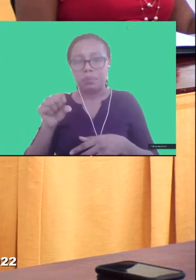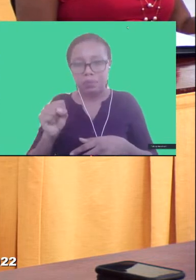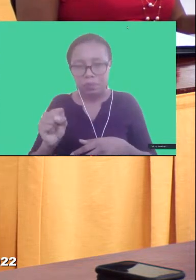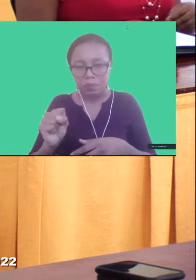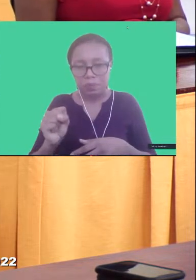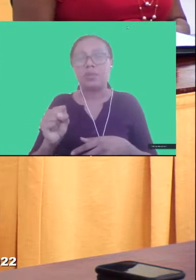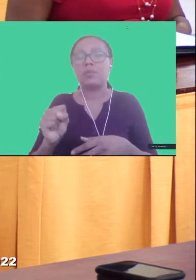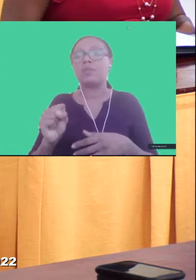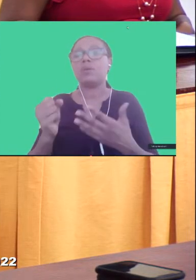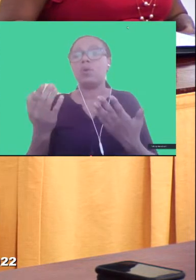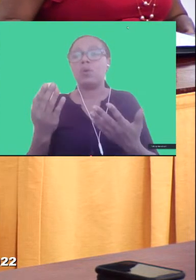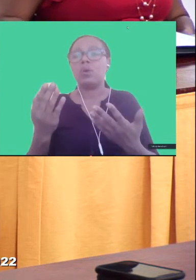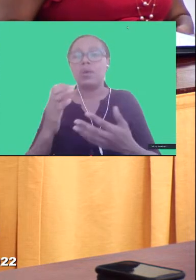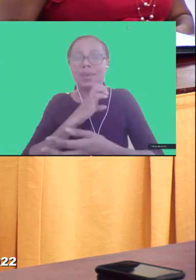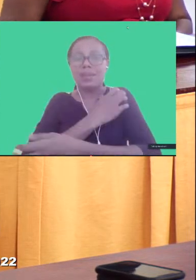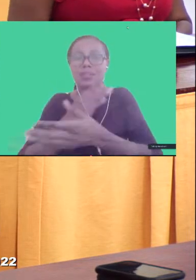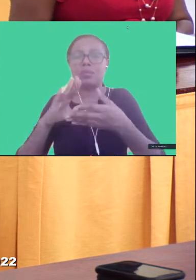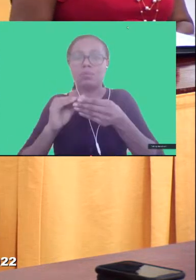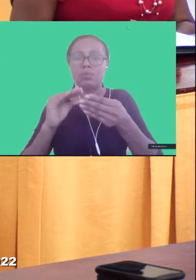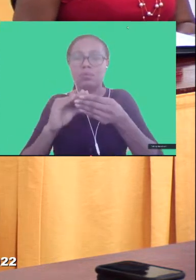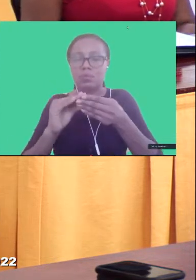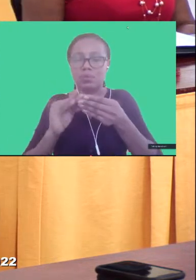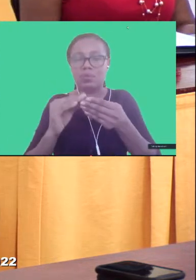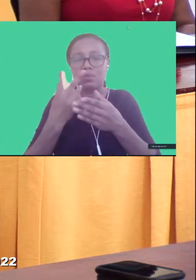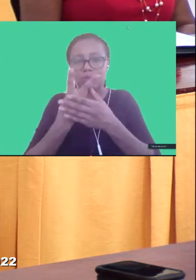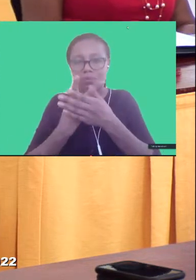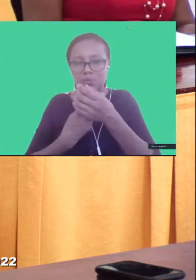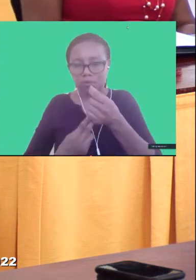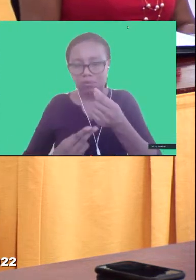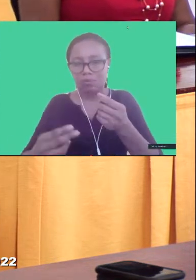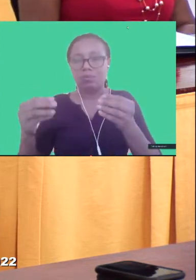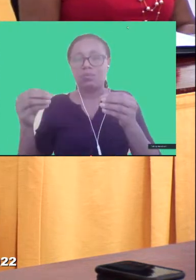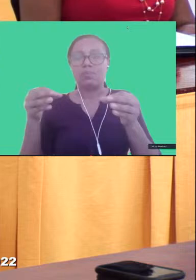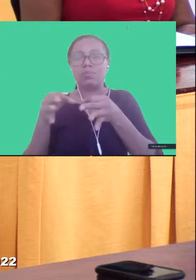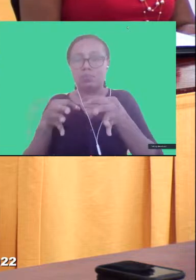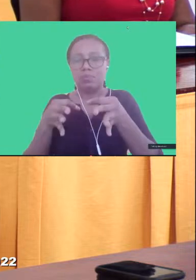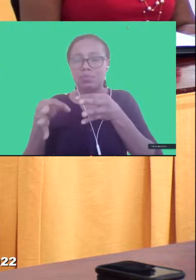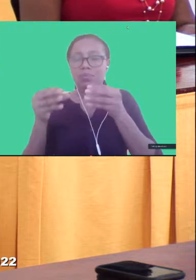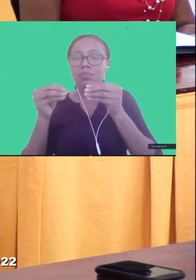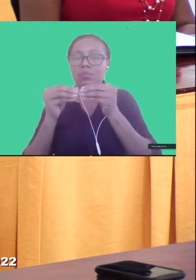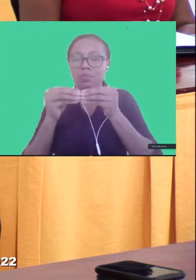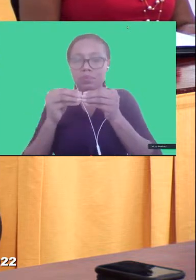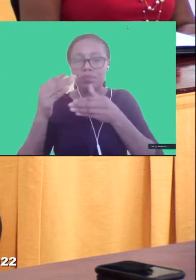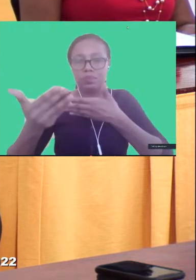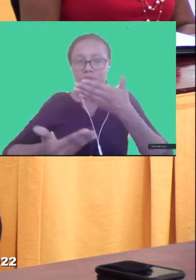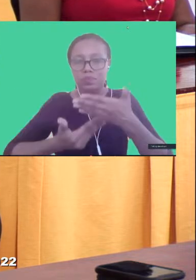to further elaborate on the offshore sector.